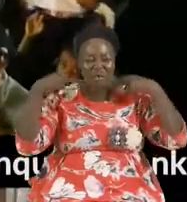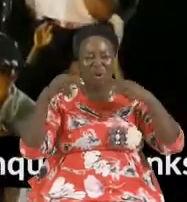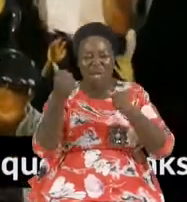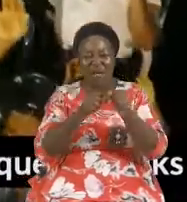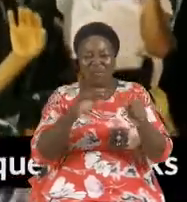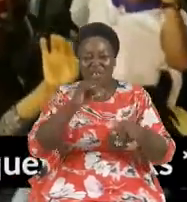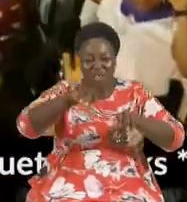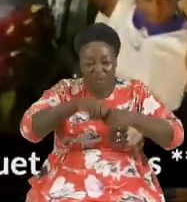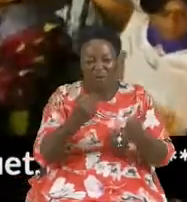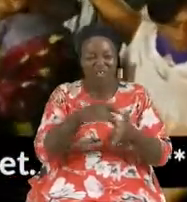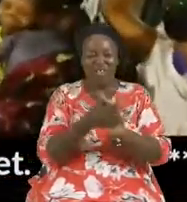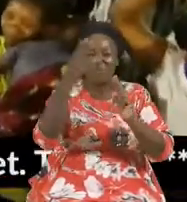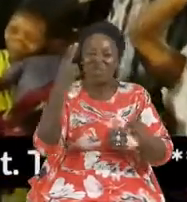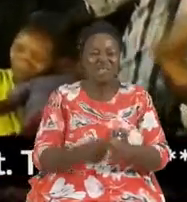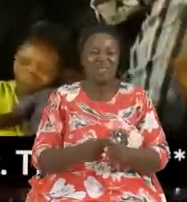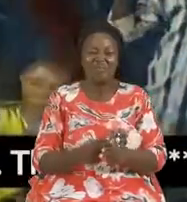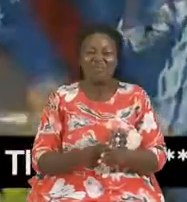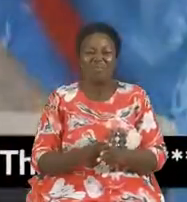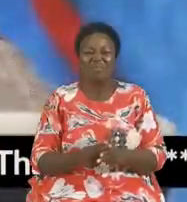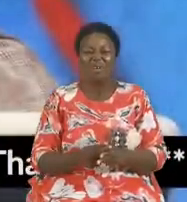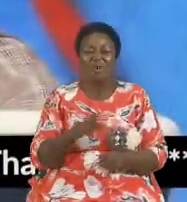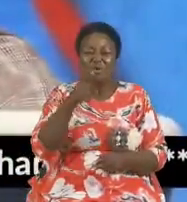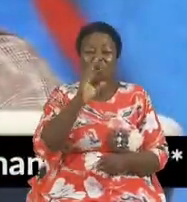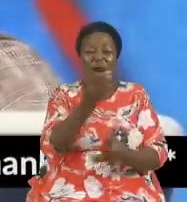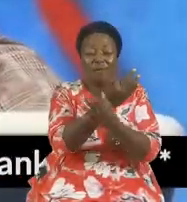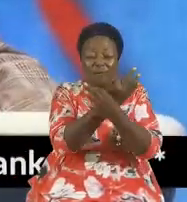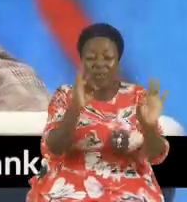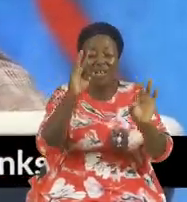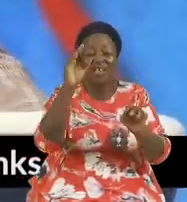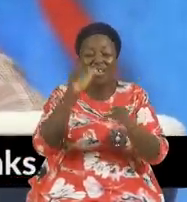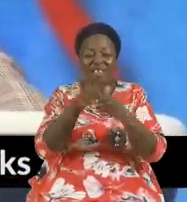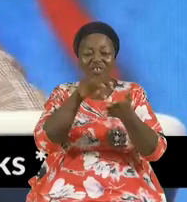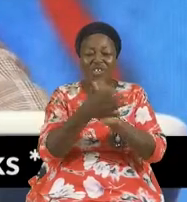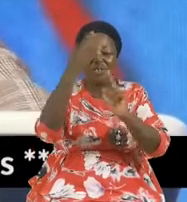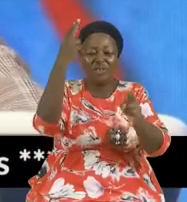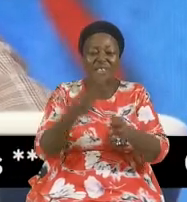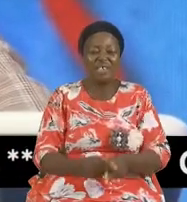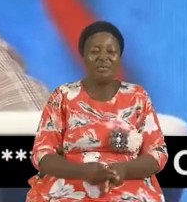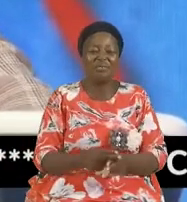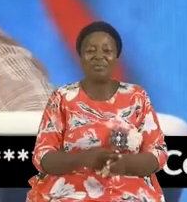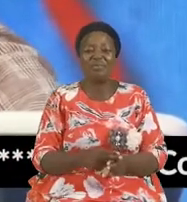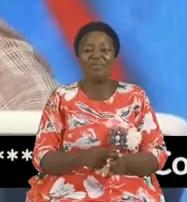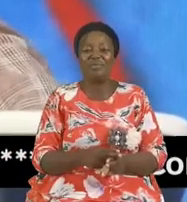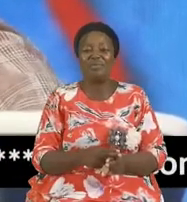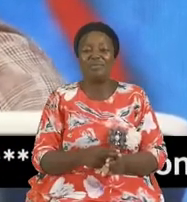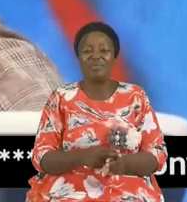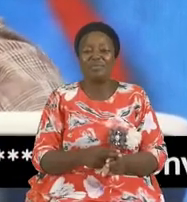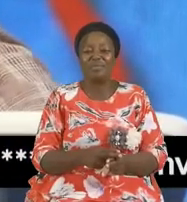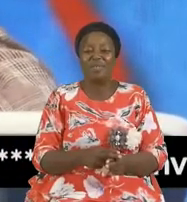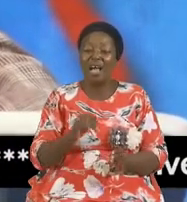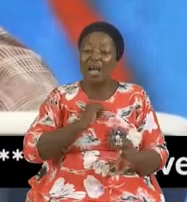Spirit of affliction, attack any yoke, everything is broken. You are free